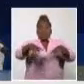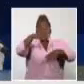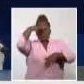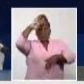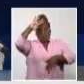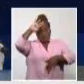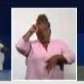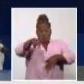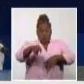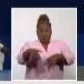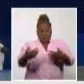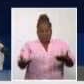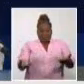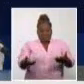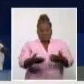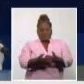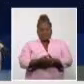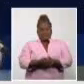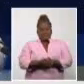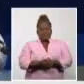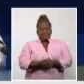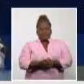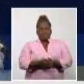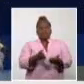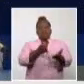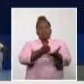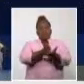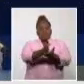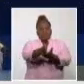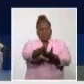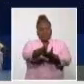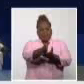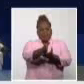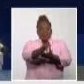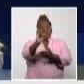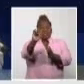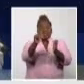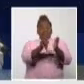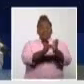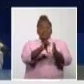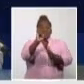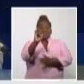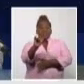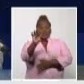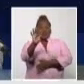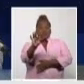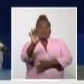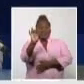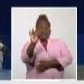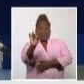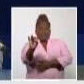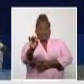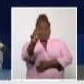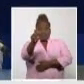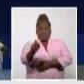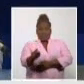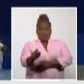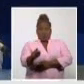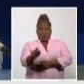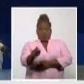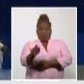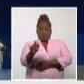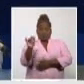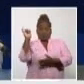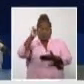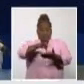4,388 foreigners. Cuba maintains a figure similar to that given in previous days. The number of foreigners